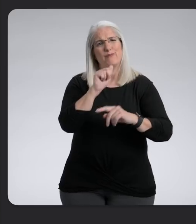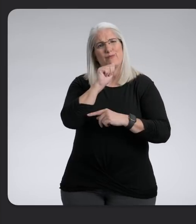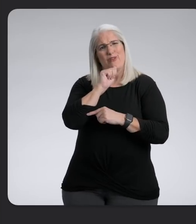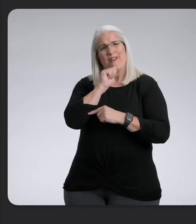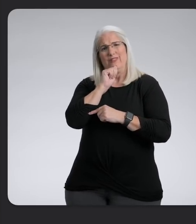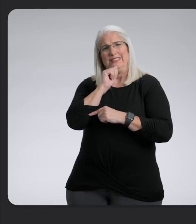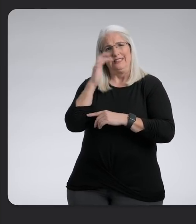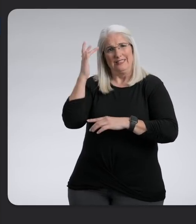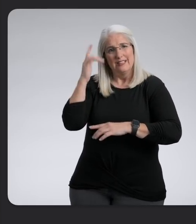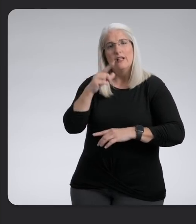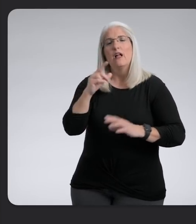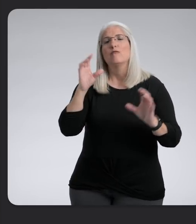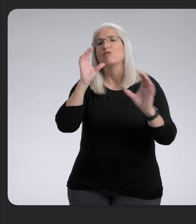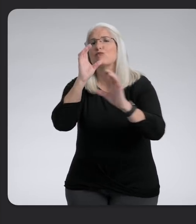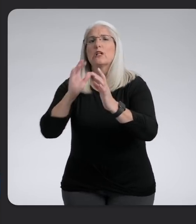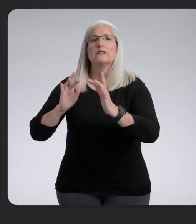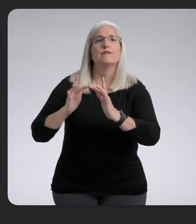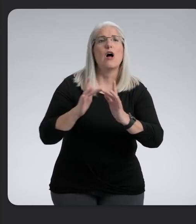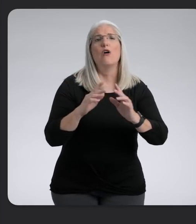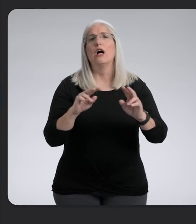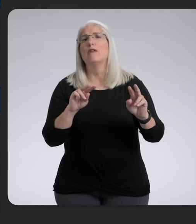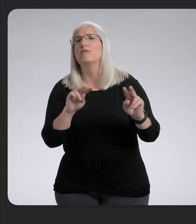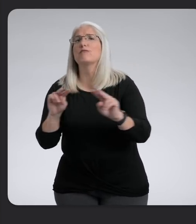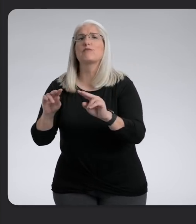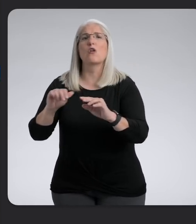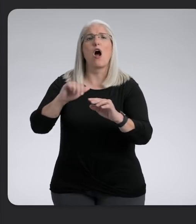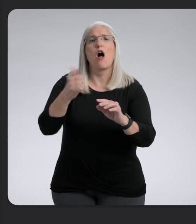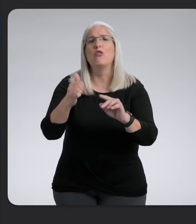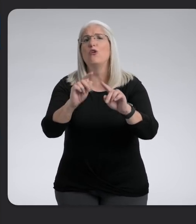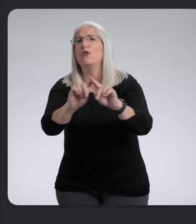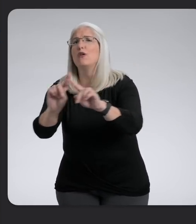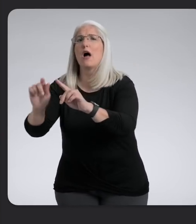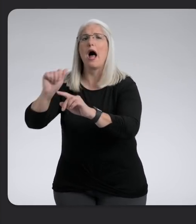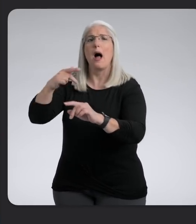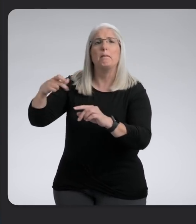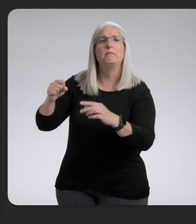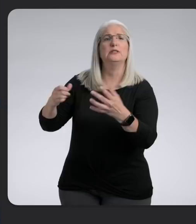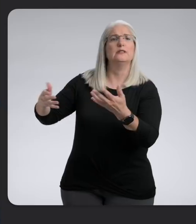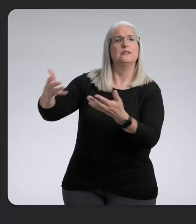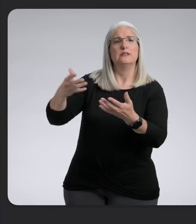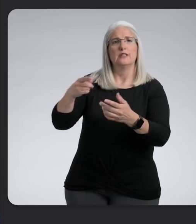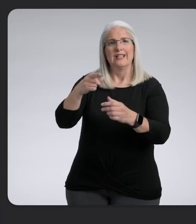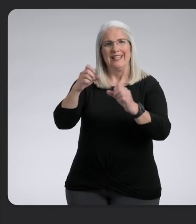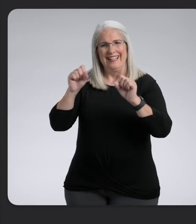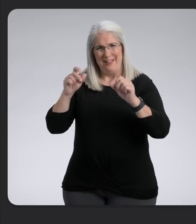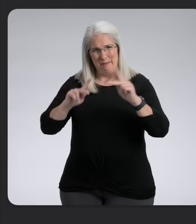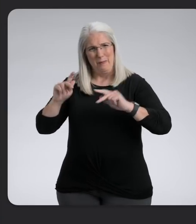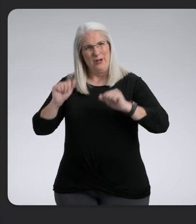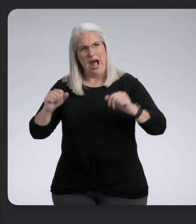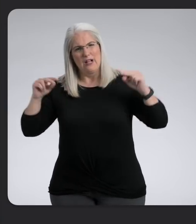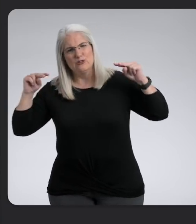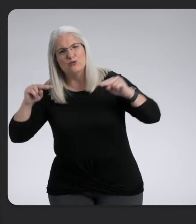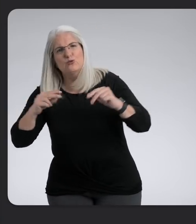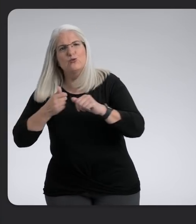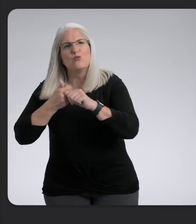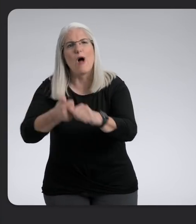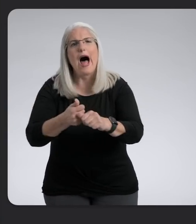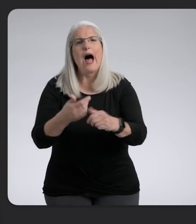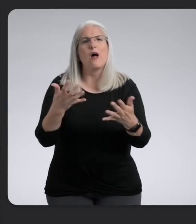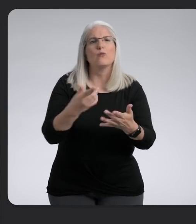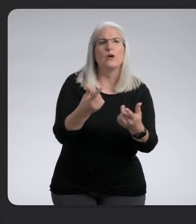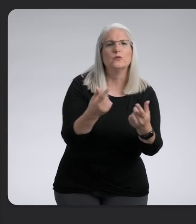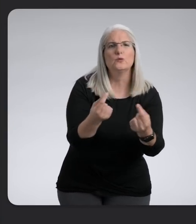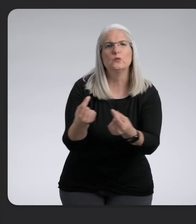and third-party apps, you can be tracked by a complex ecosystem of data brokers and ad tech firms, often without your